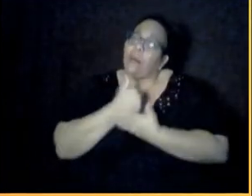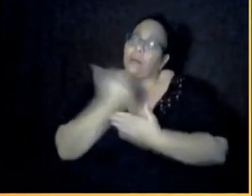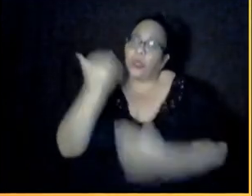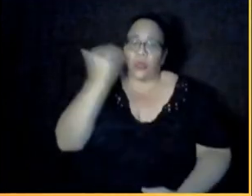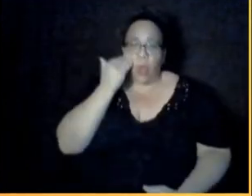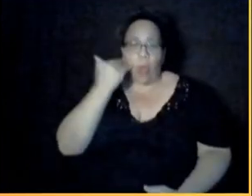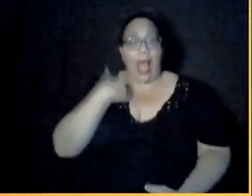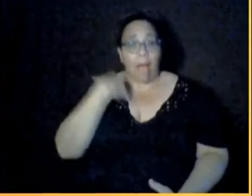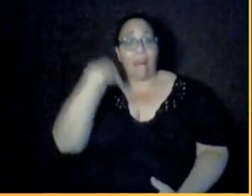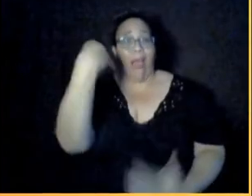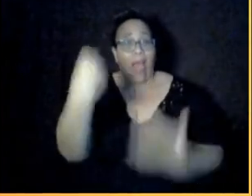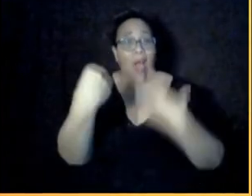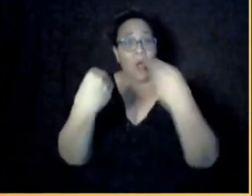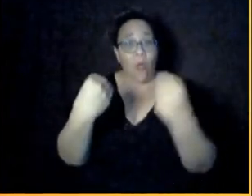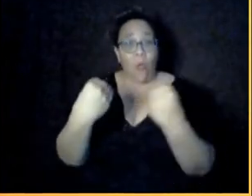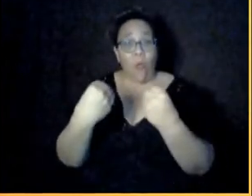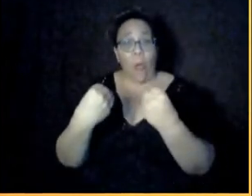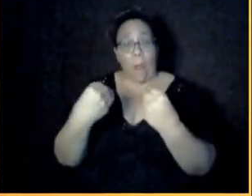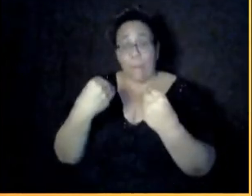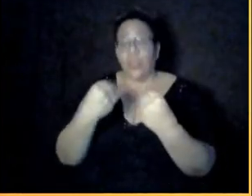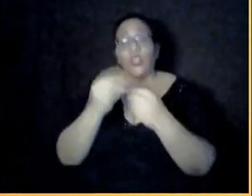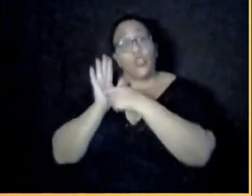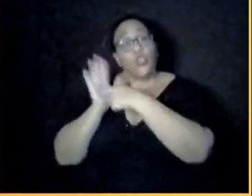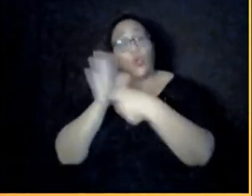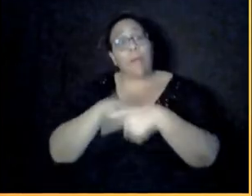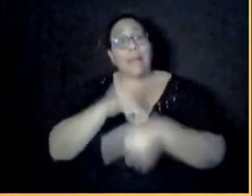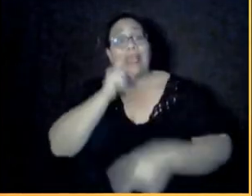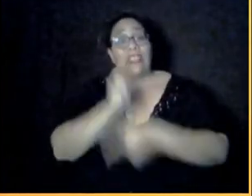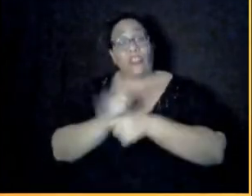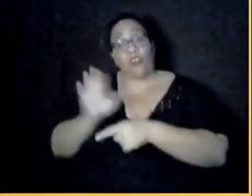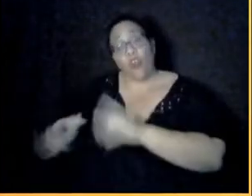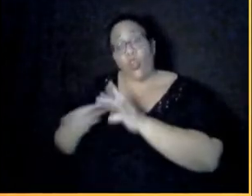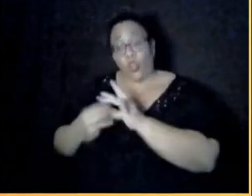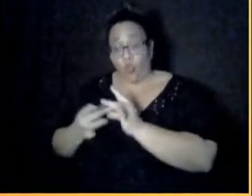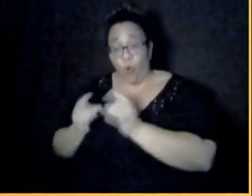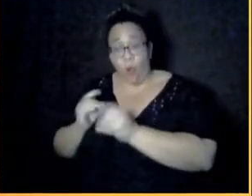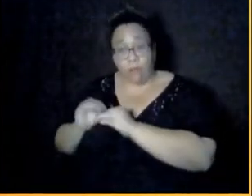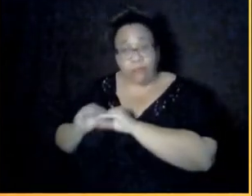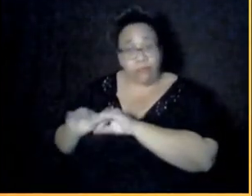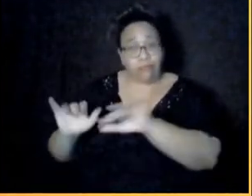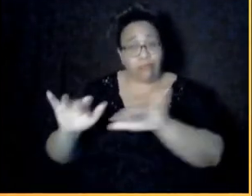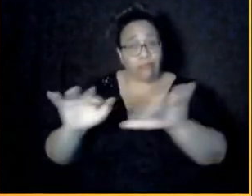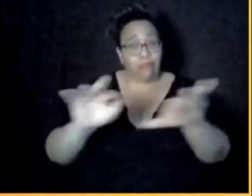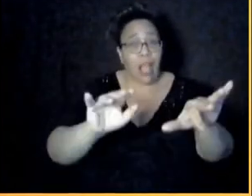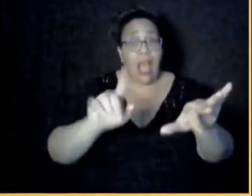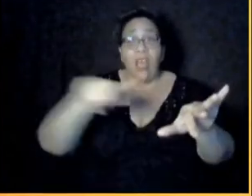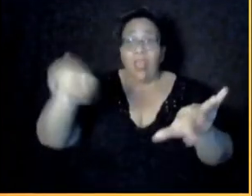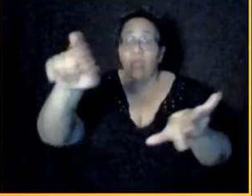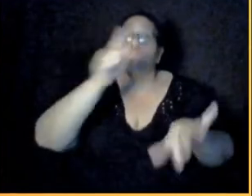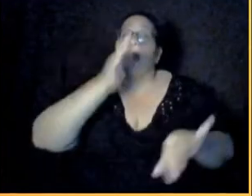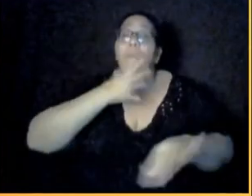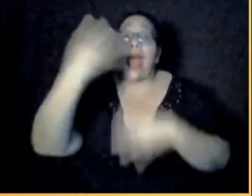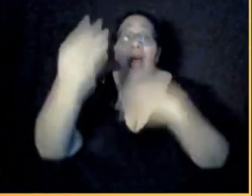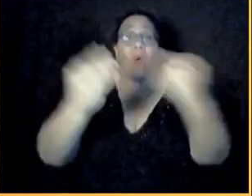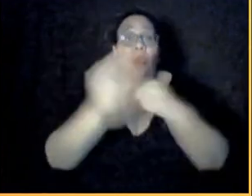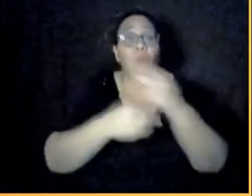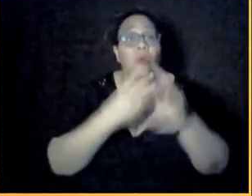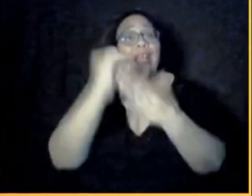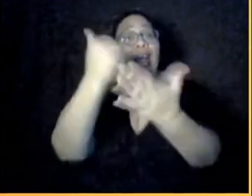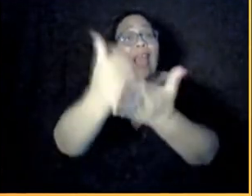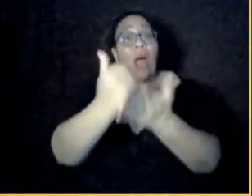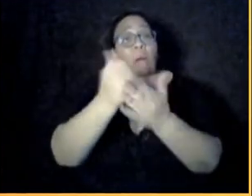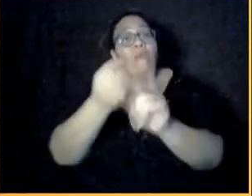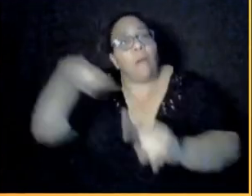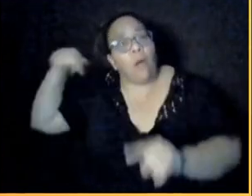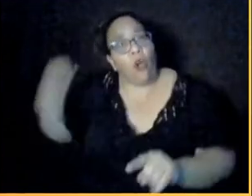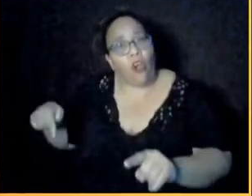out there spreading my sister's story, which can help many other, you know, women. It helps me, like,